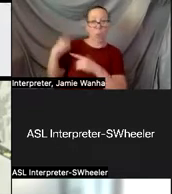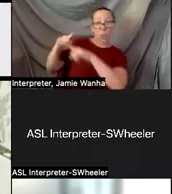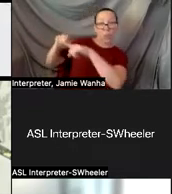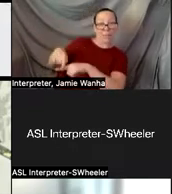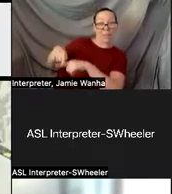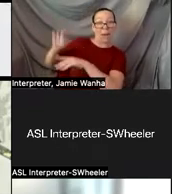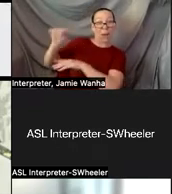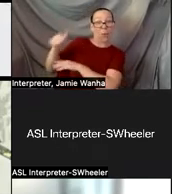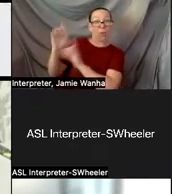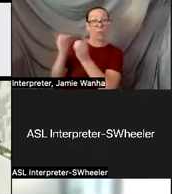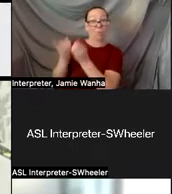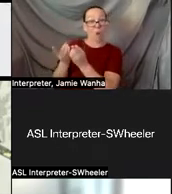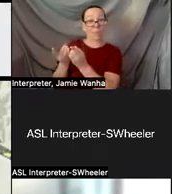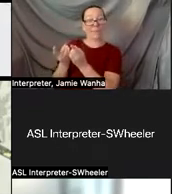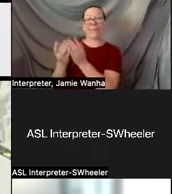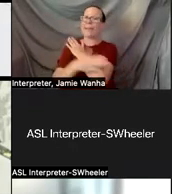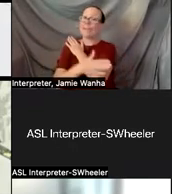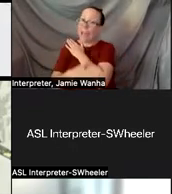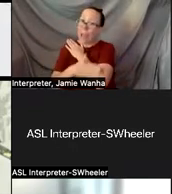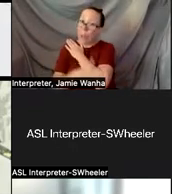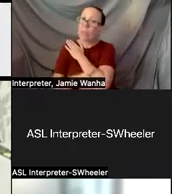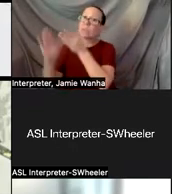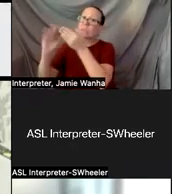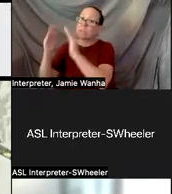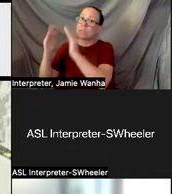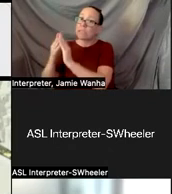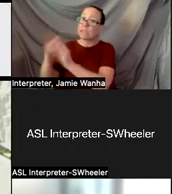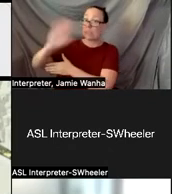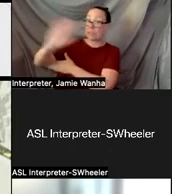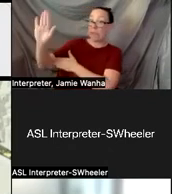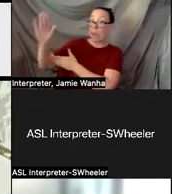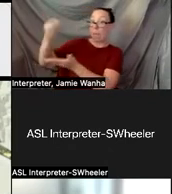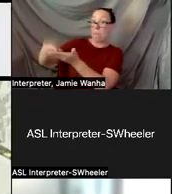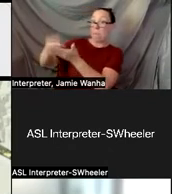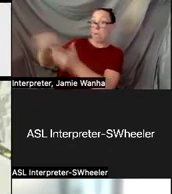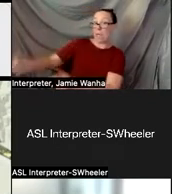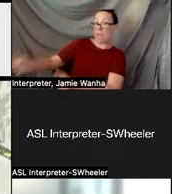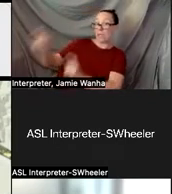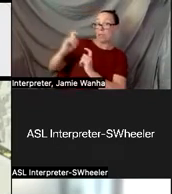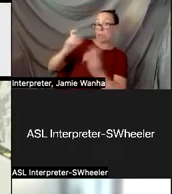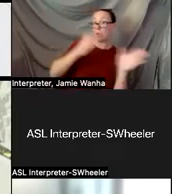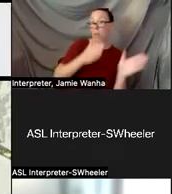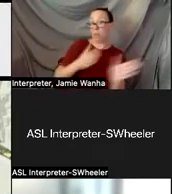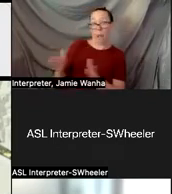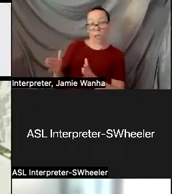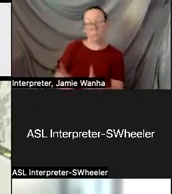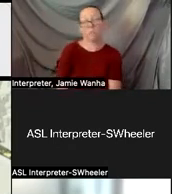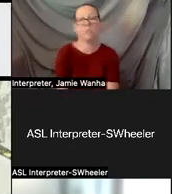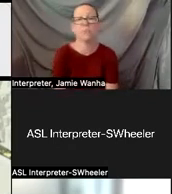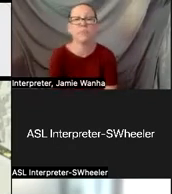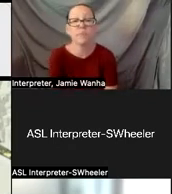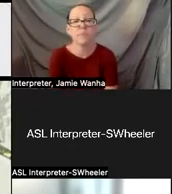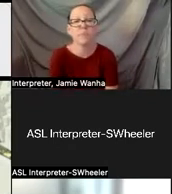our cities in San Diego to contribute to the plan. And then once that happens, there are grants we can apply for to